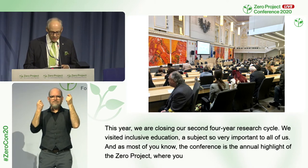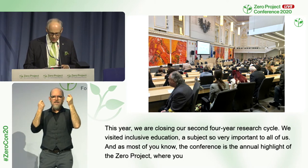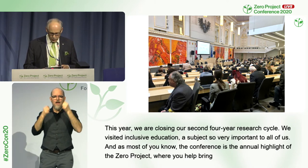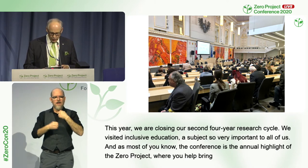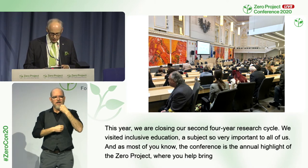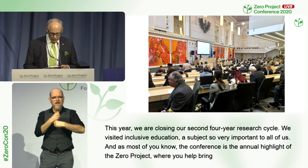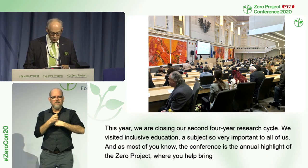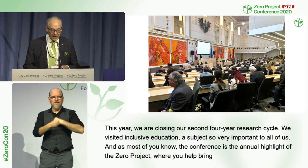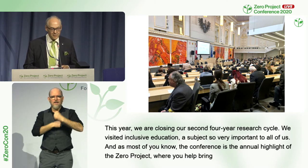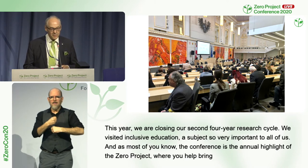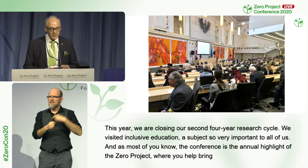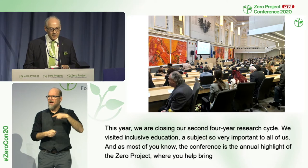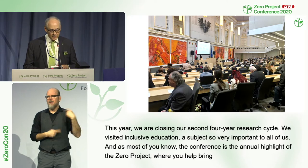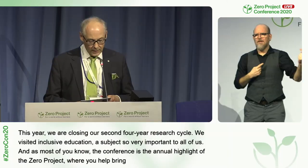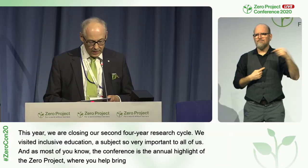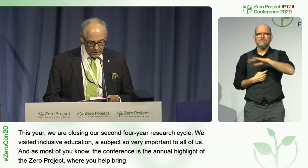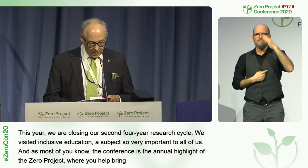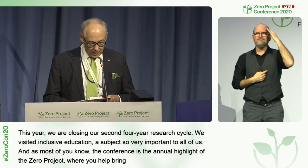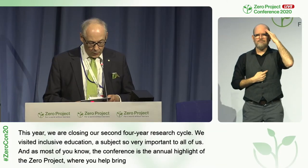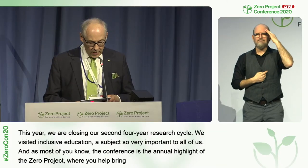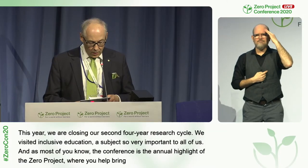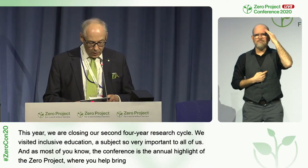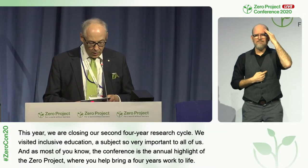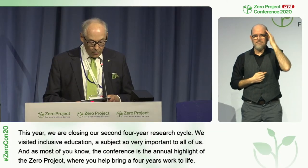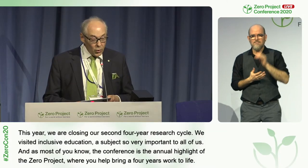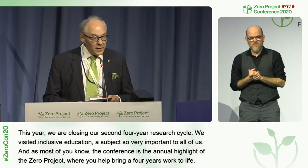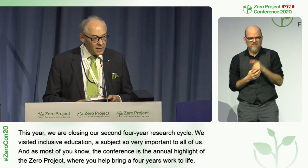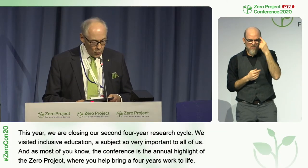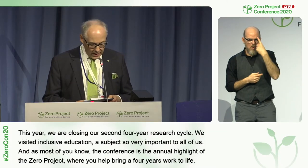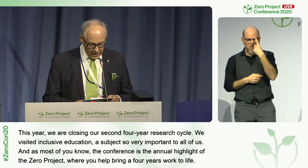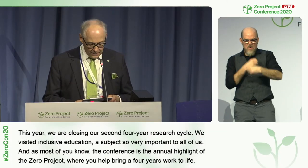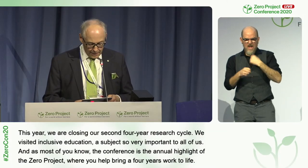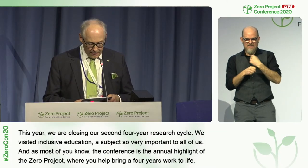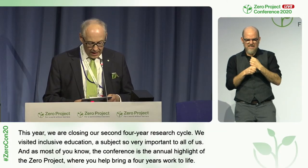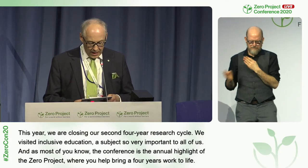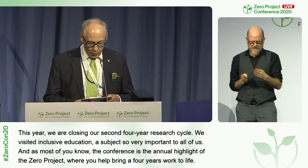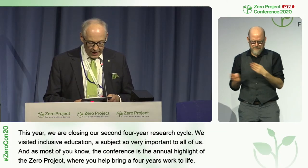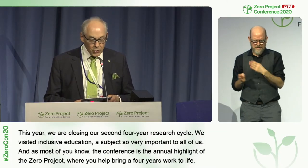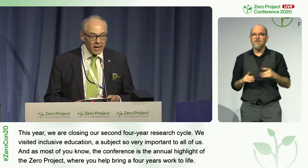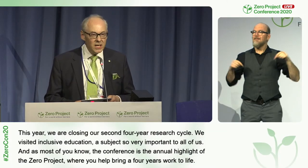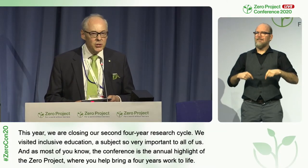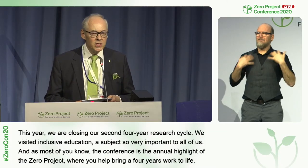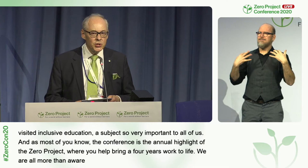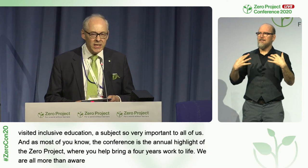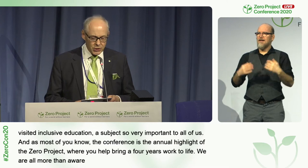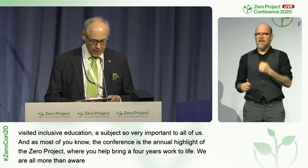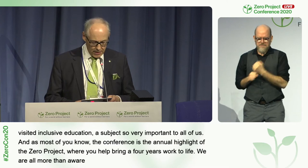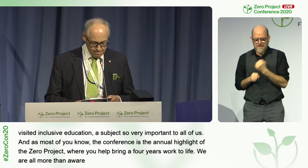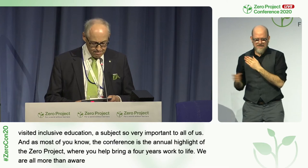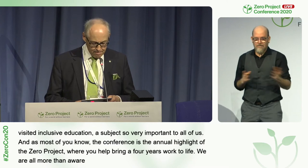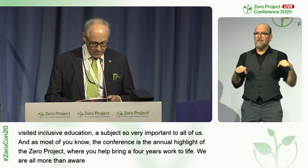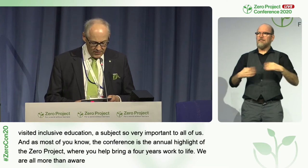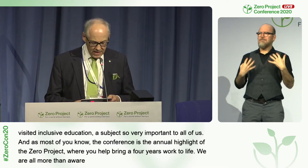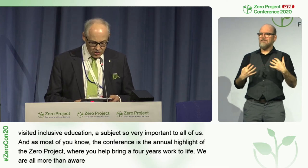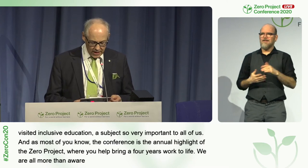full year's work to life. We are all more than aware how education is changing.